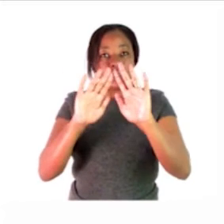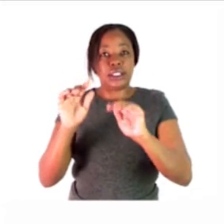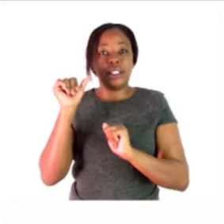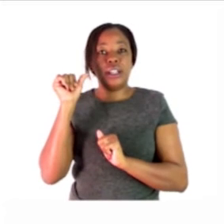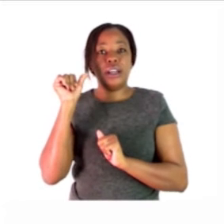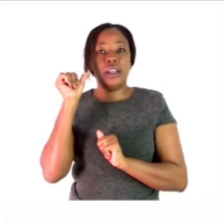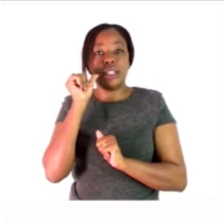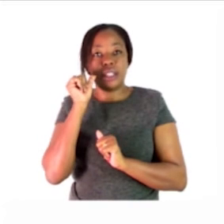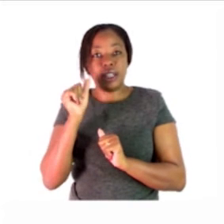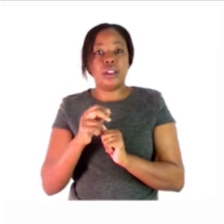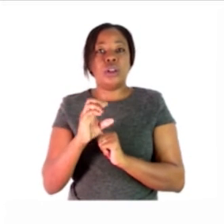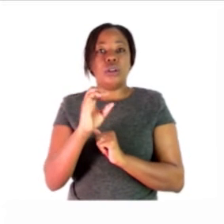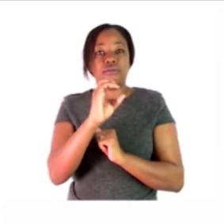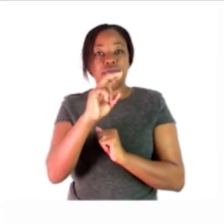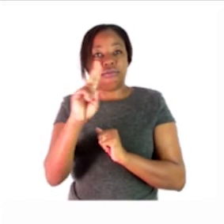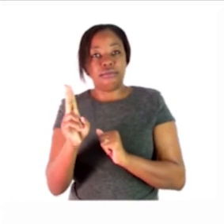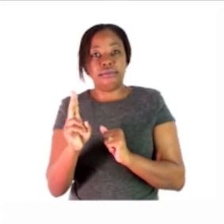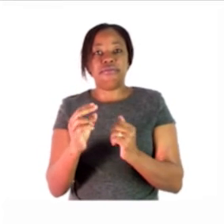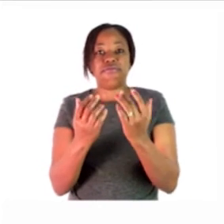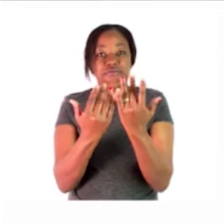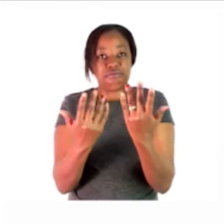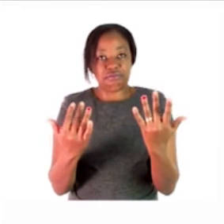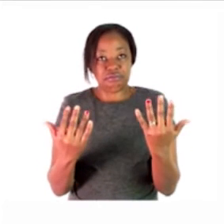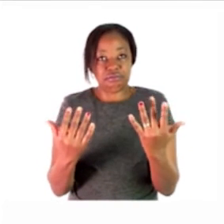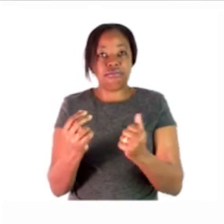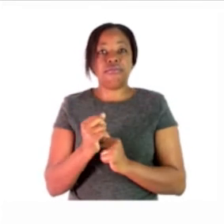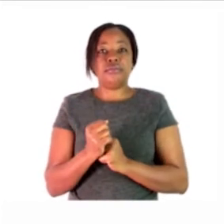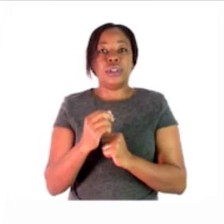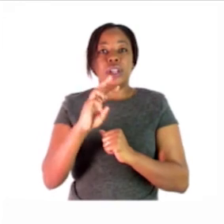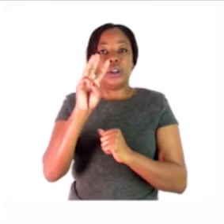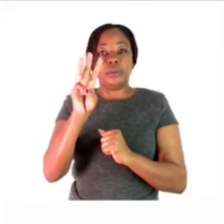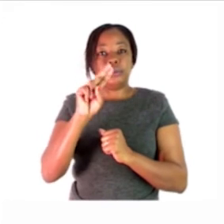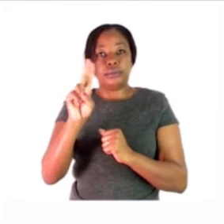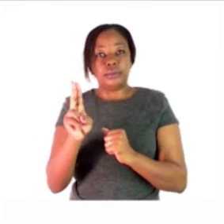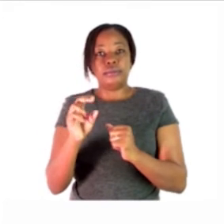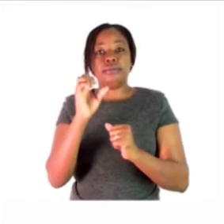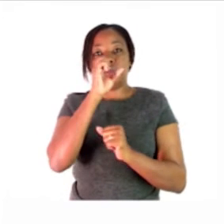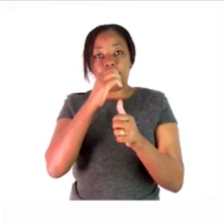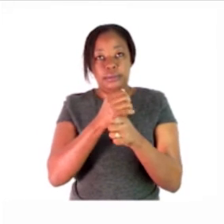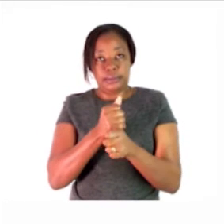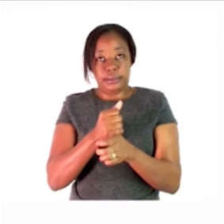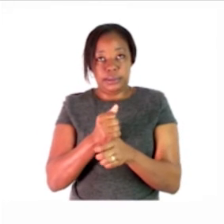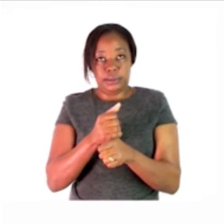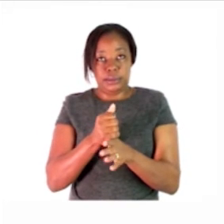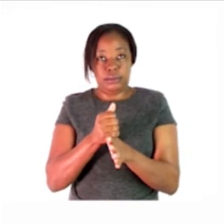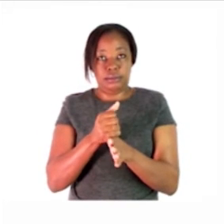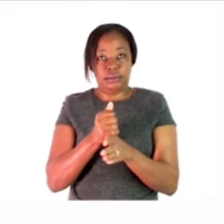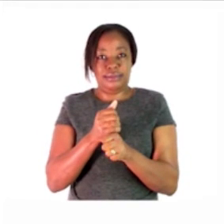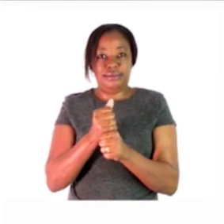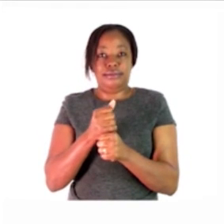those words and color them accordingly. Then it will be correct. Okay.